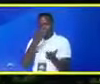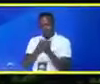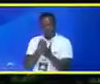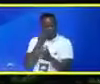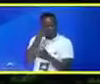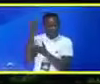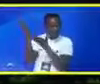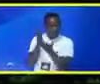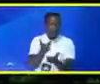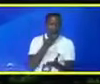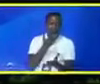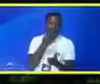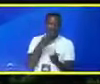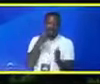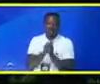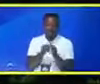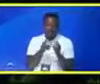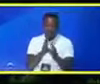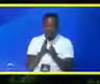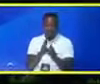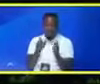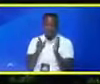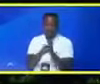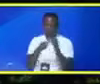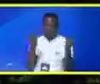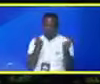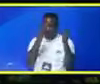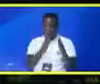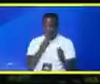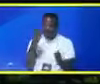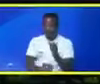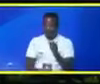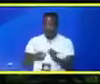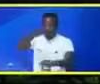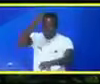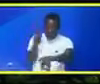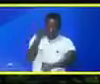favor. It says, but the way of the transgressor is hard.